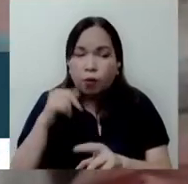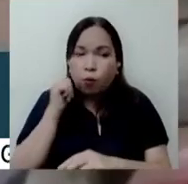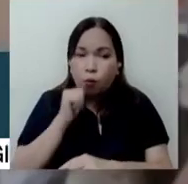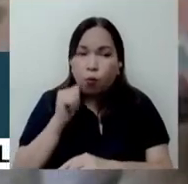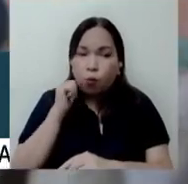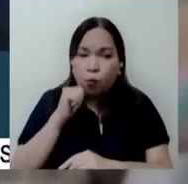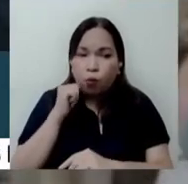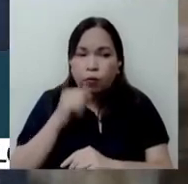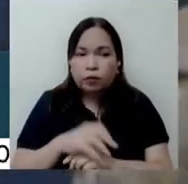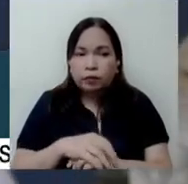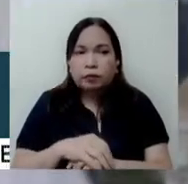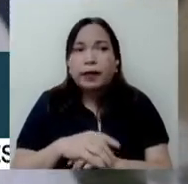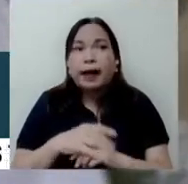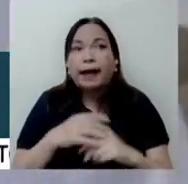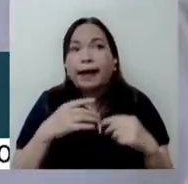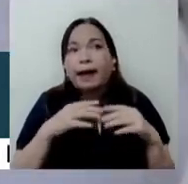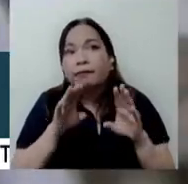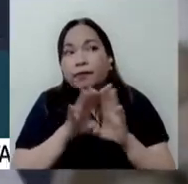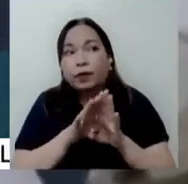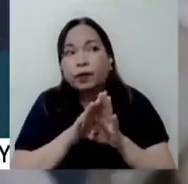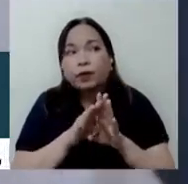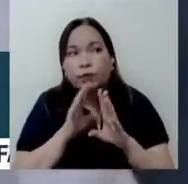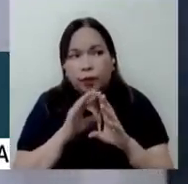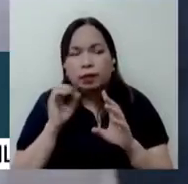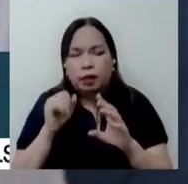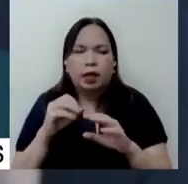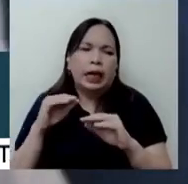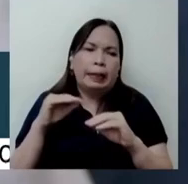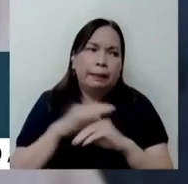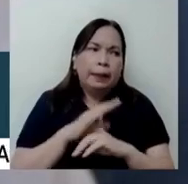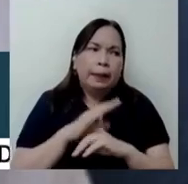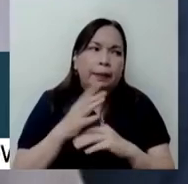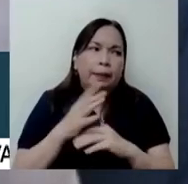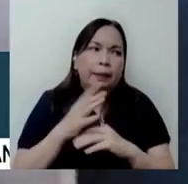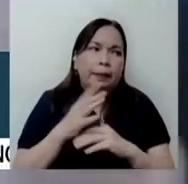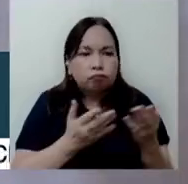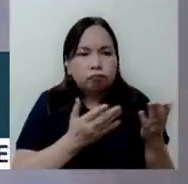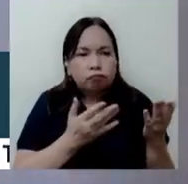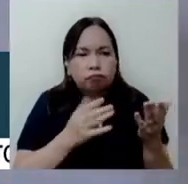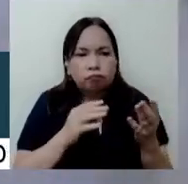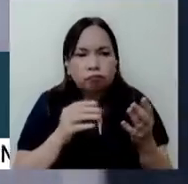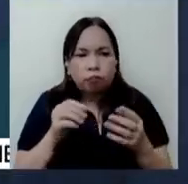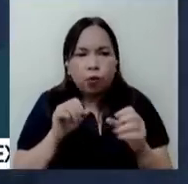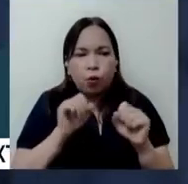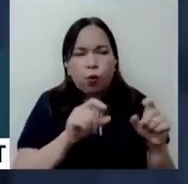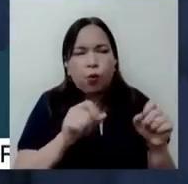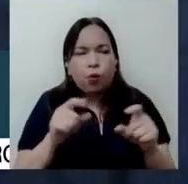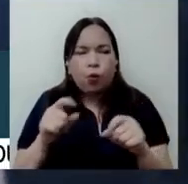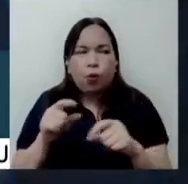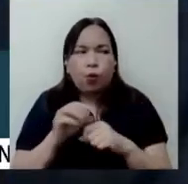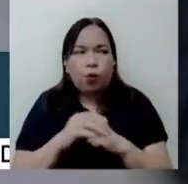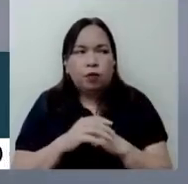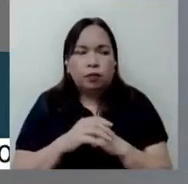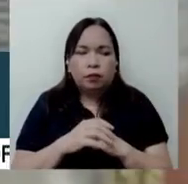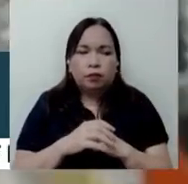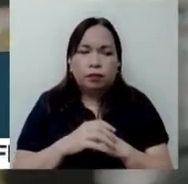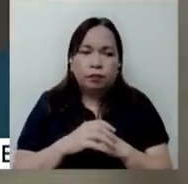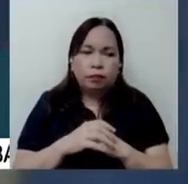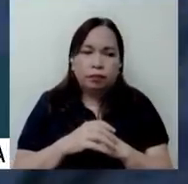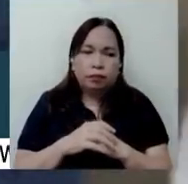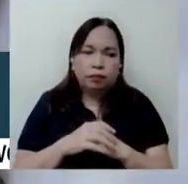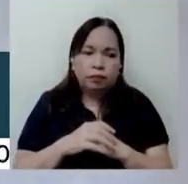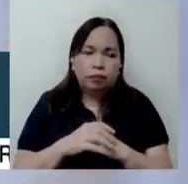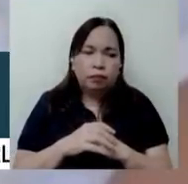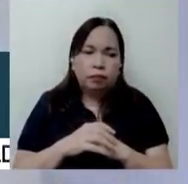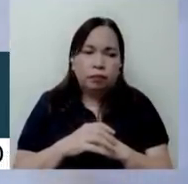although temporary, will actually affect the receivers of their supplies, who are retailers of rice